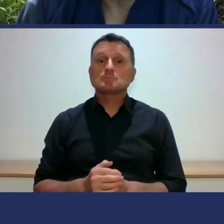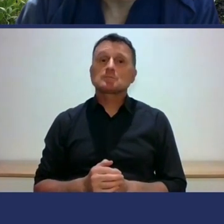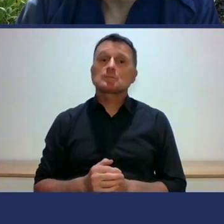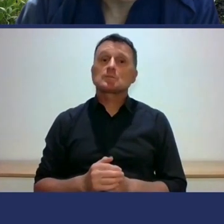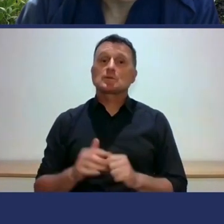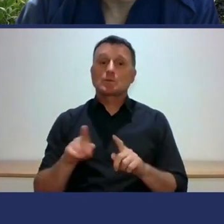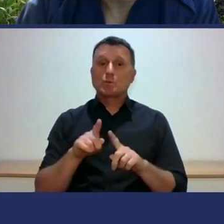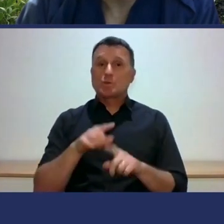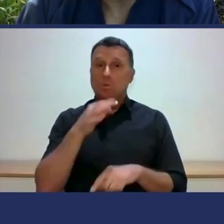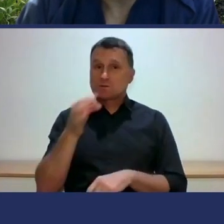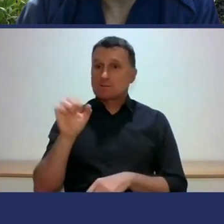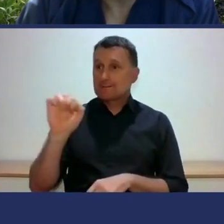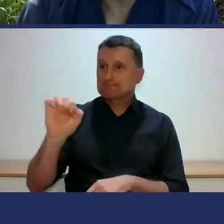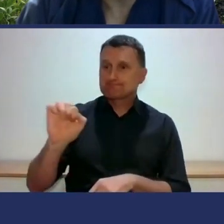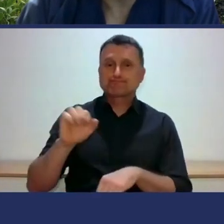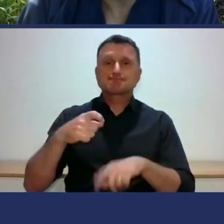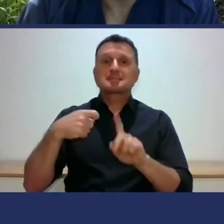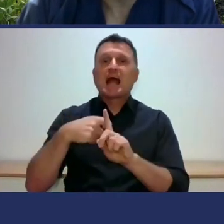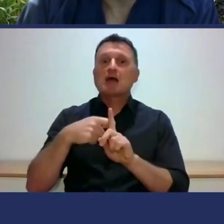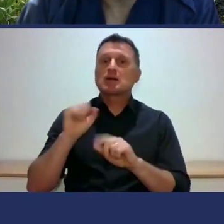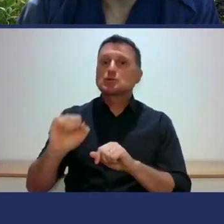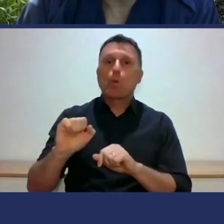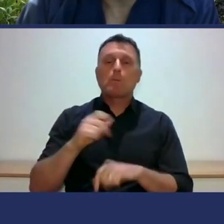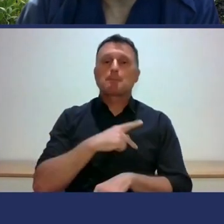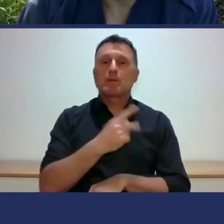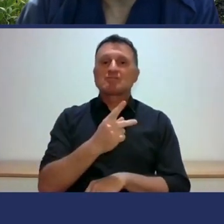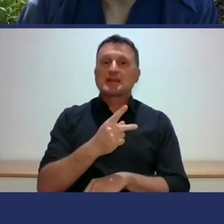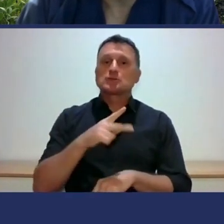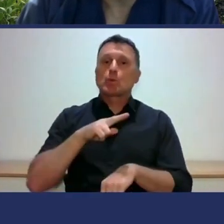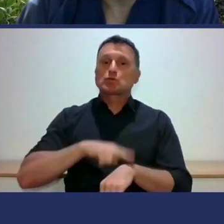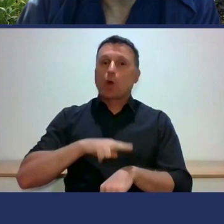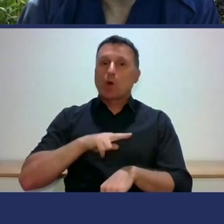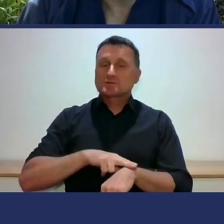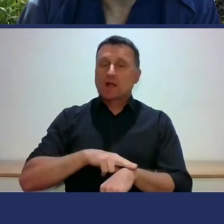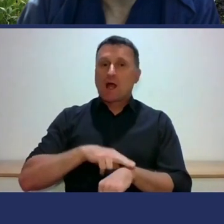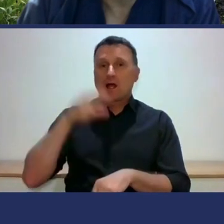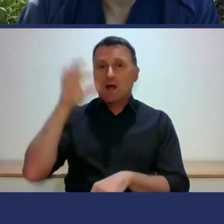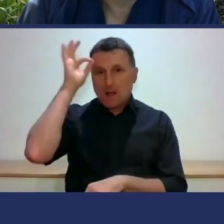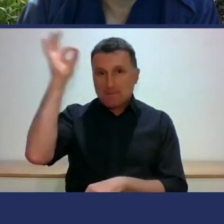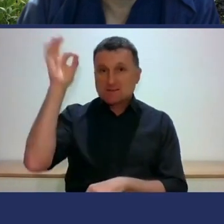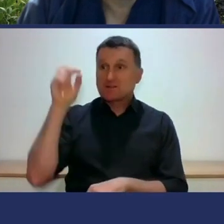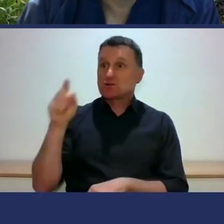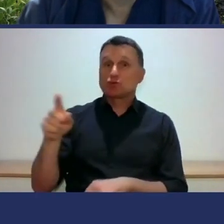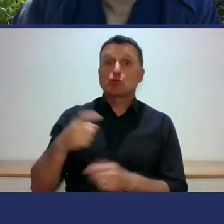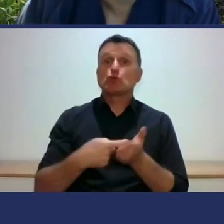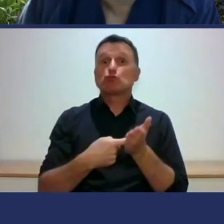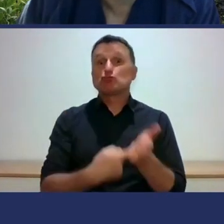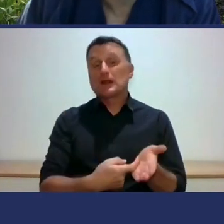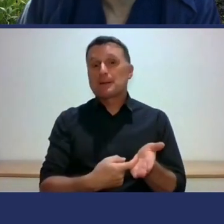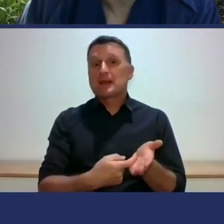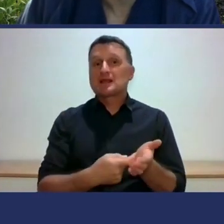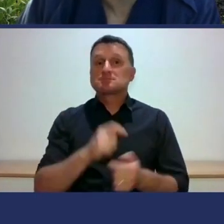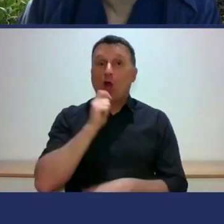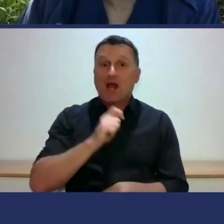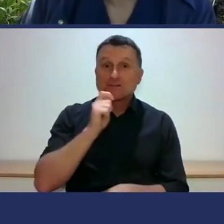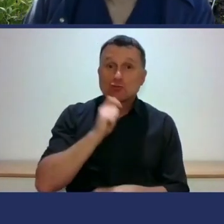opinion, Kara, like, I know that, like, would you recommend like chocolate or ice cream for dealing with those side